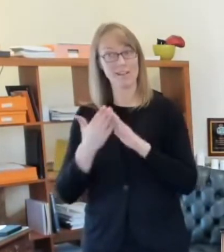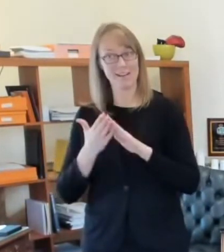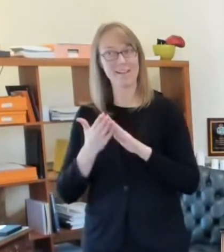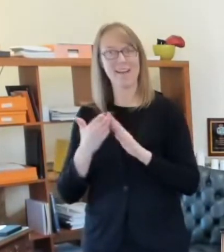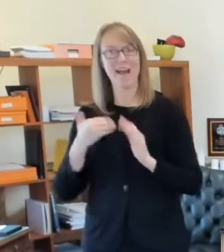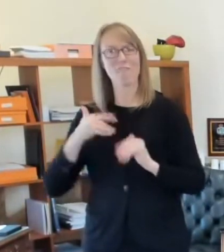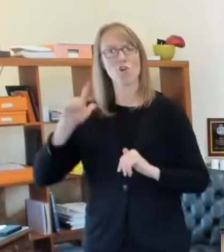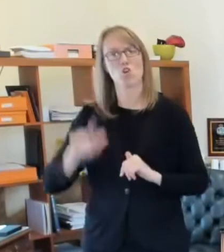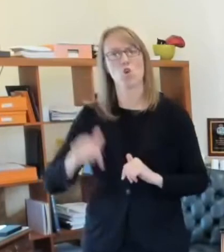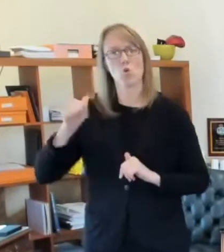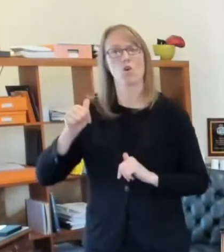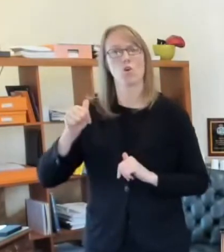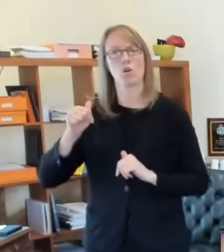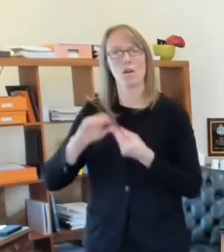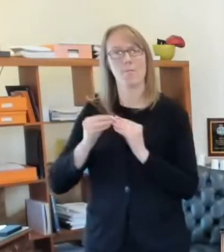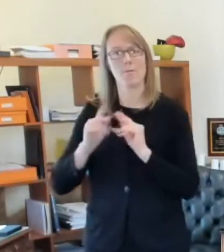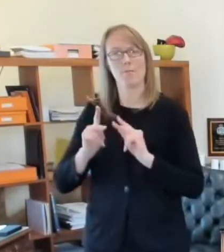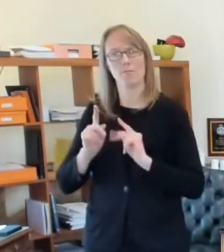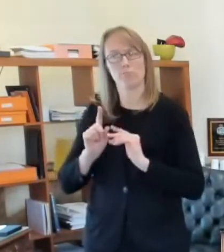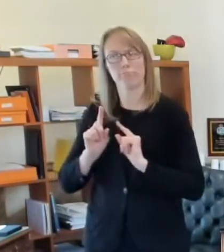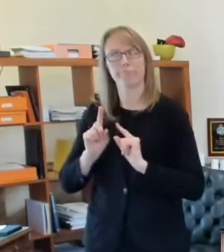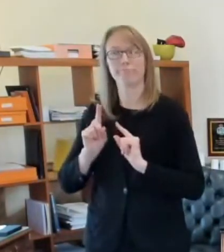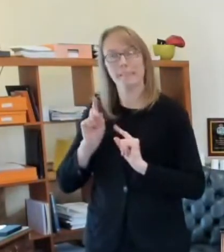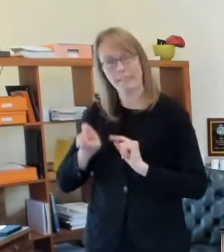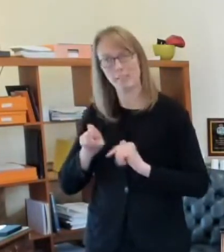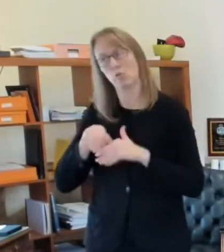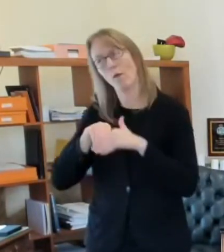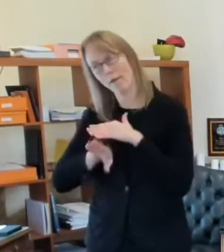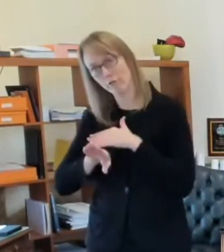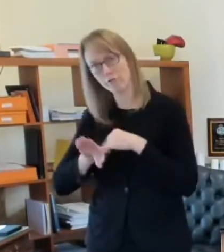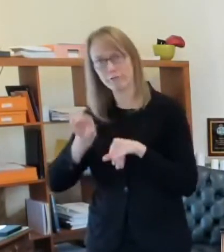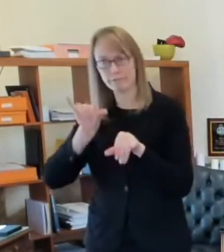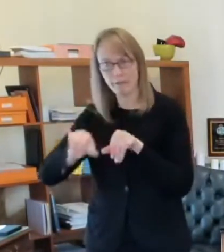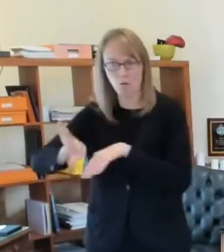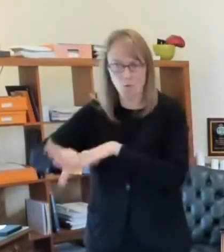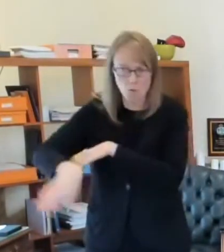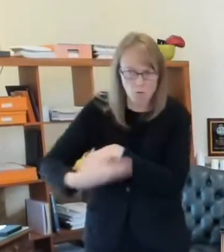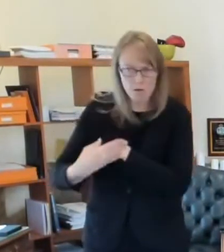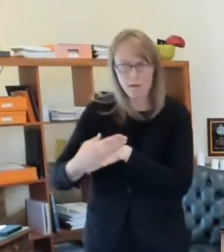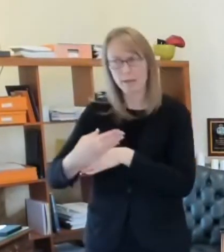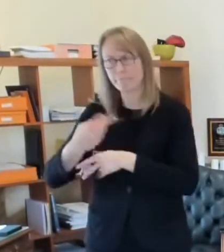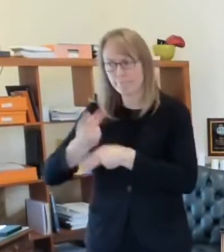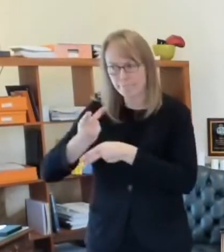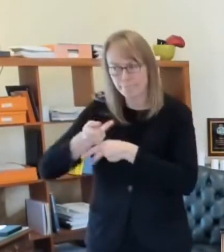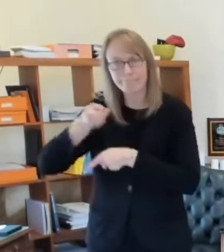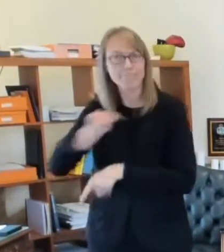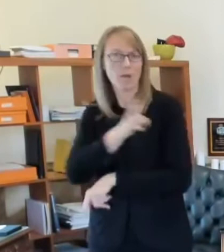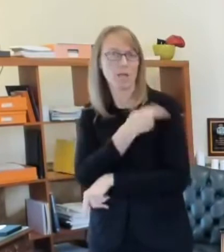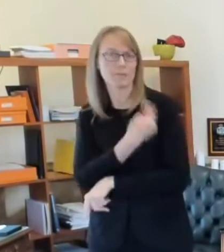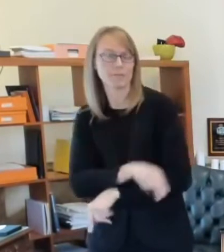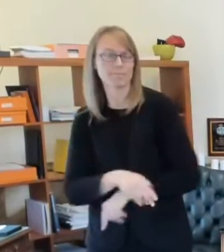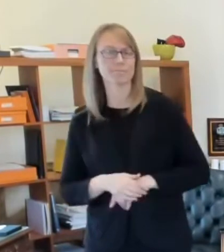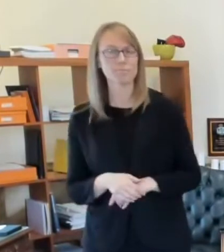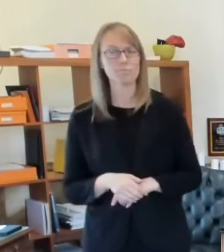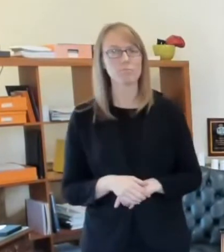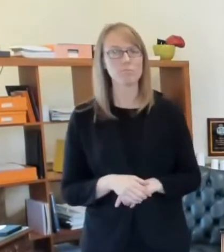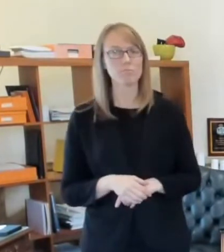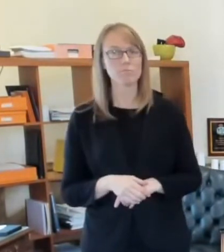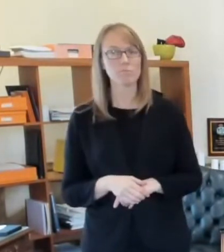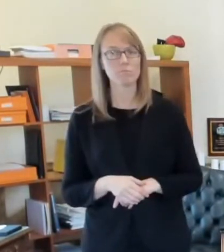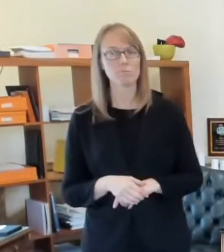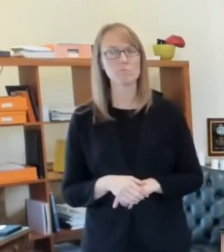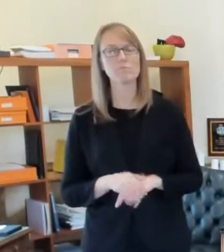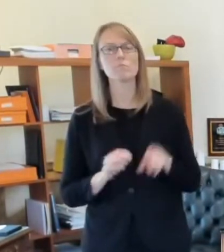get a follow-up question about the vaccine from Robbie, Mayor. So Mayor Quentin Lucas in Kansas City and the Kansas Governor Laura